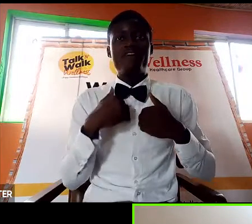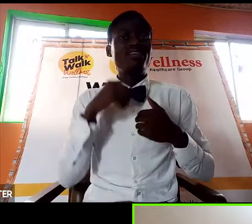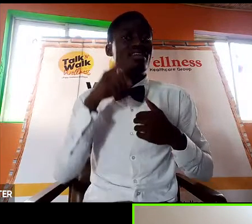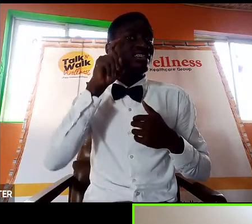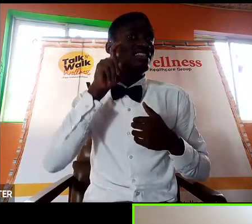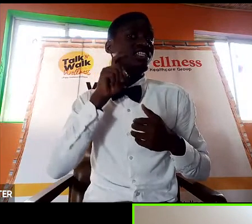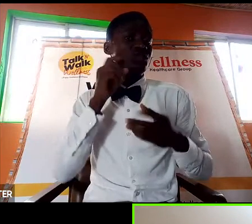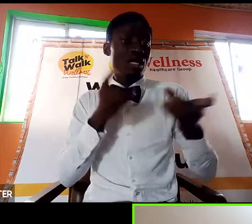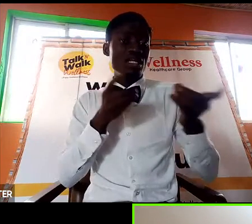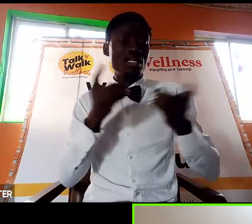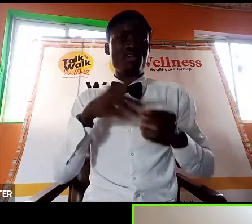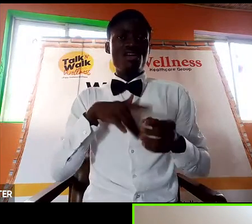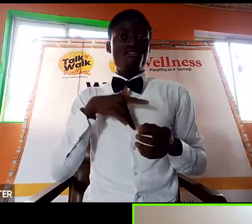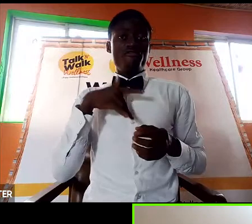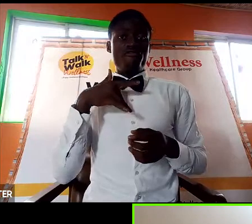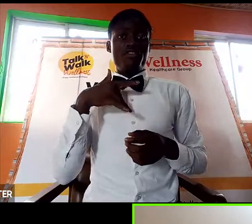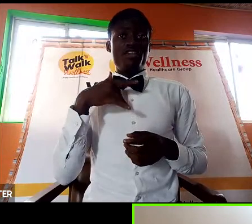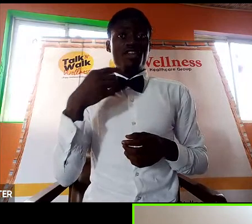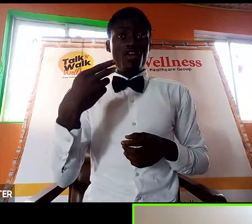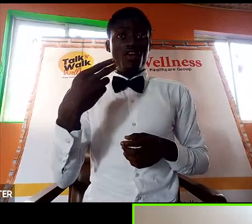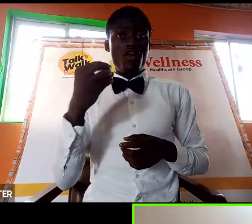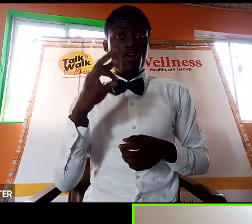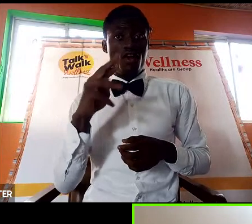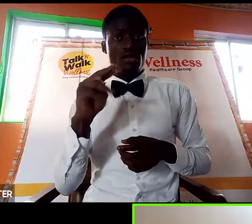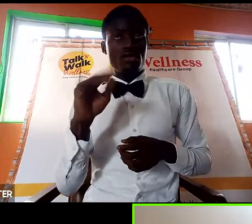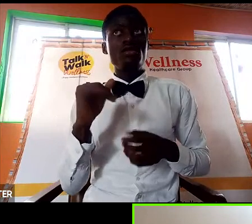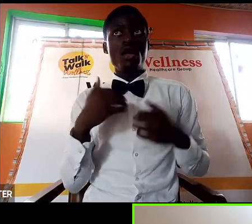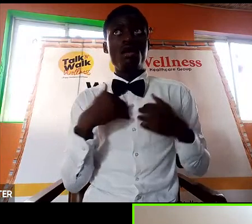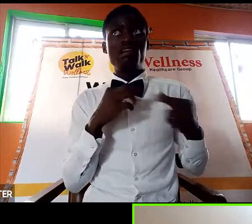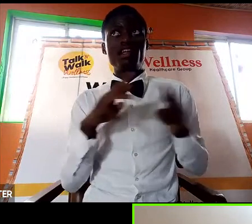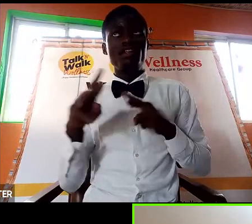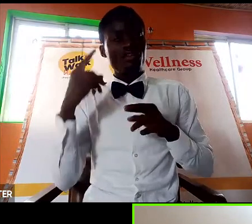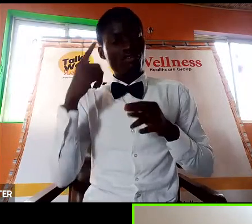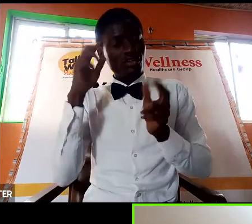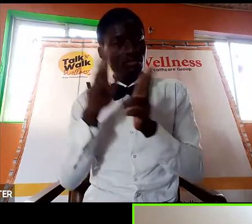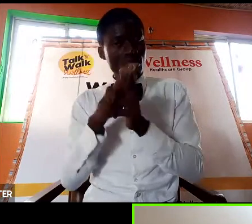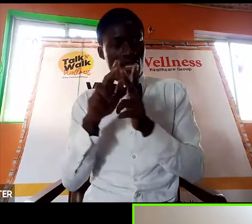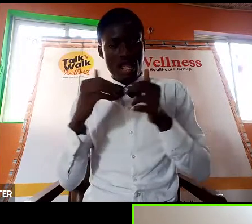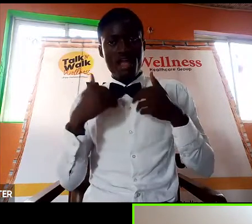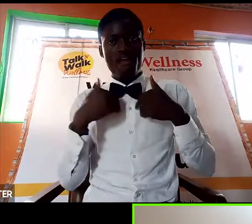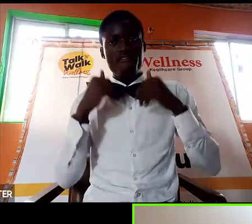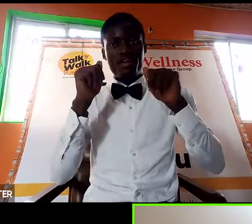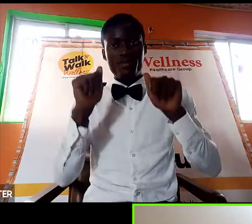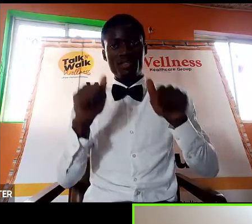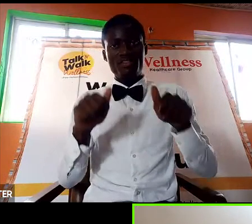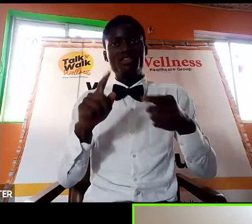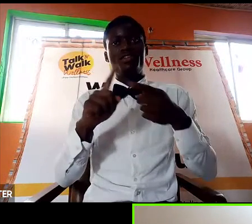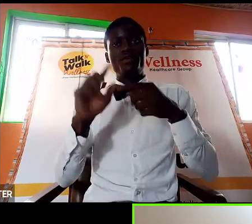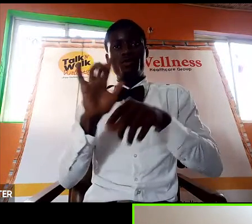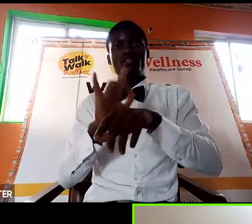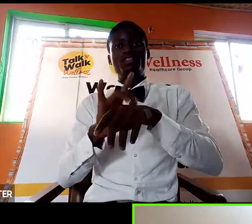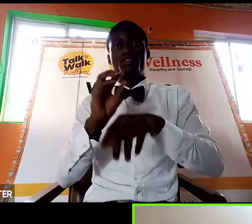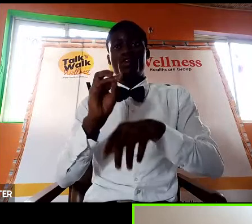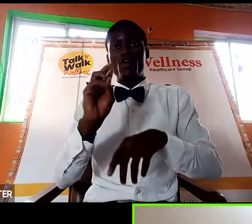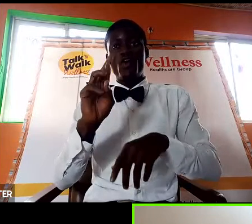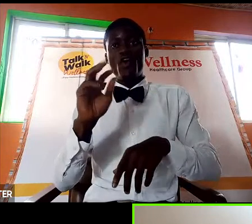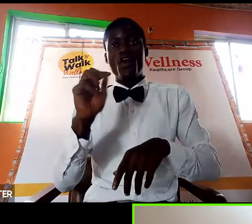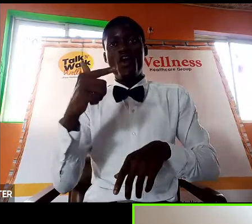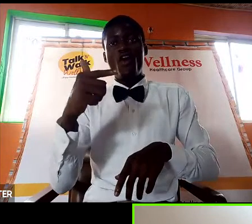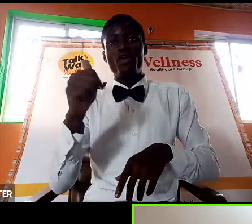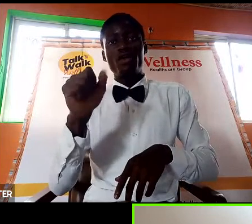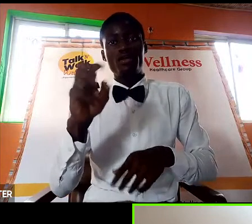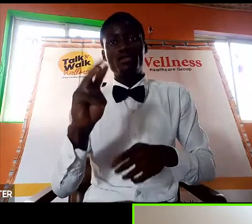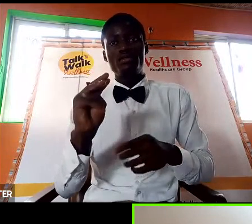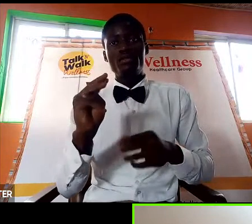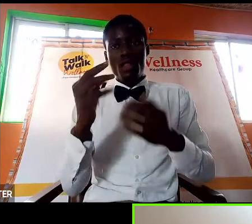have capacity to reach orgasm till the end of their lives. Now, Wow. having said that, there is